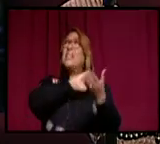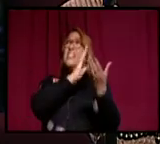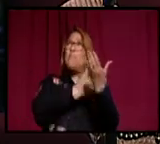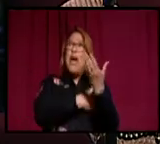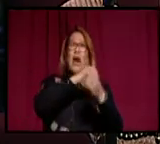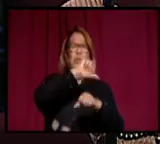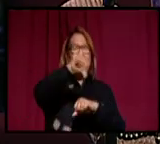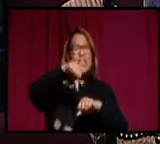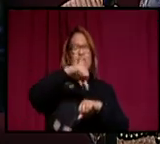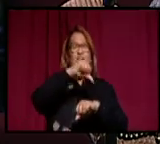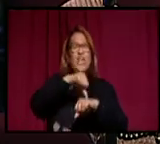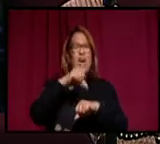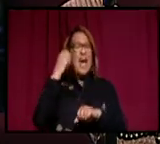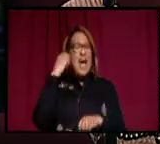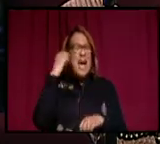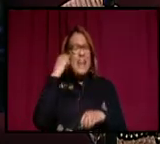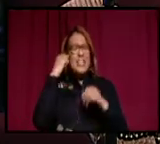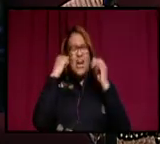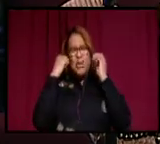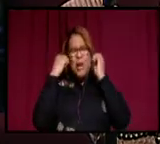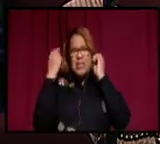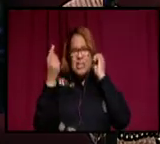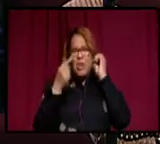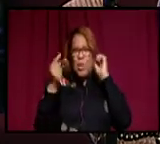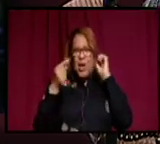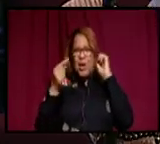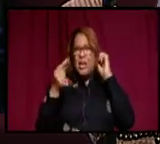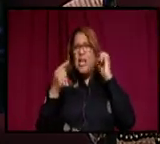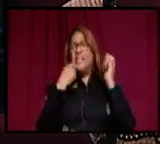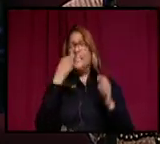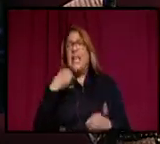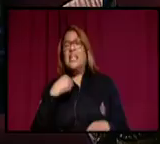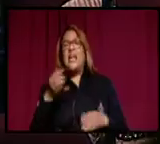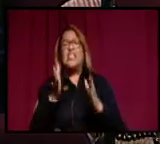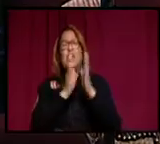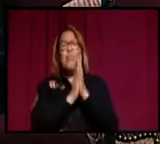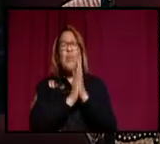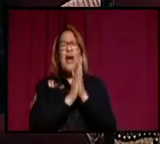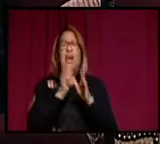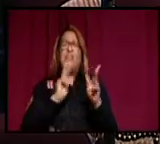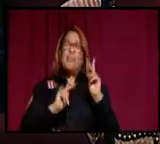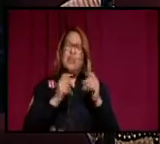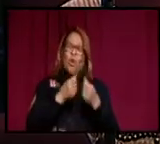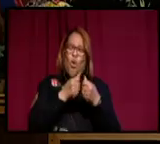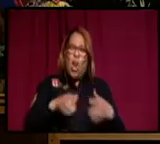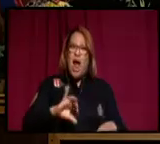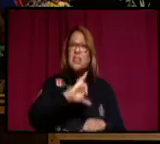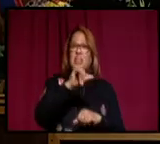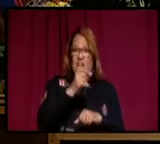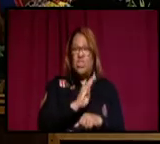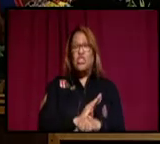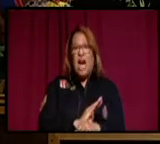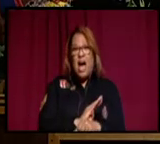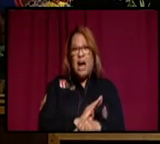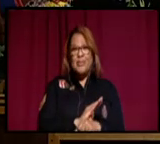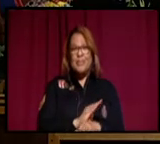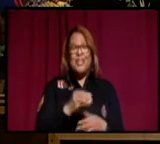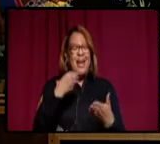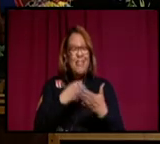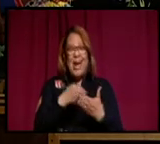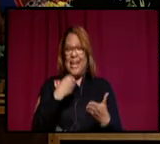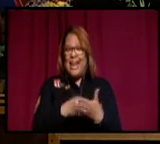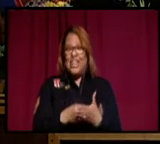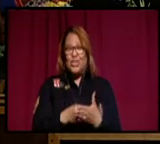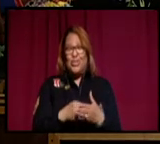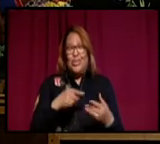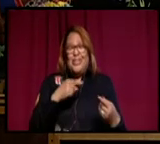anointing. I thought about someone who was telling us to pray for those that have lost their jobs, those that are going through financially.